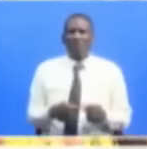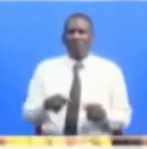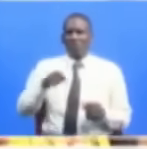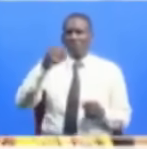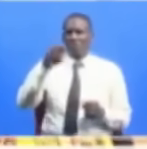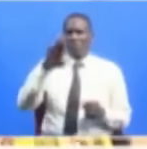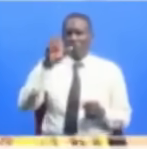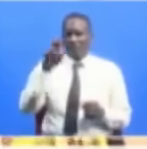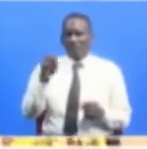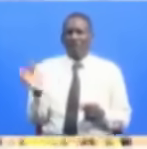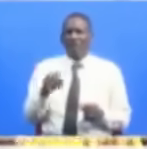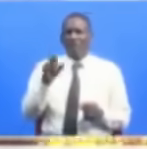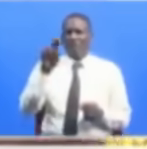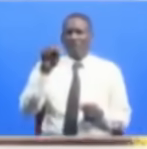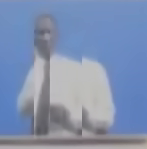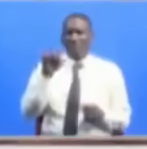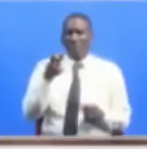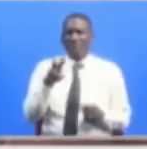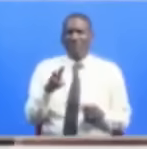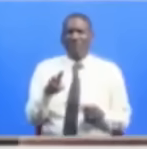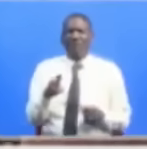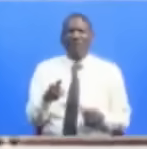strangulation. Brian Mushiri, NTV, Nairobi.